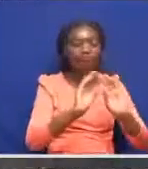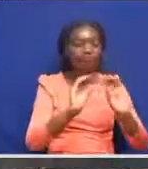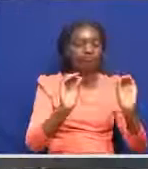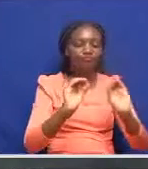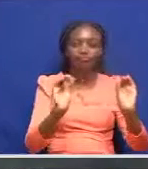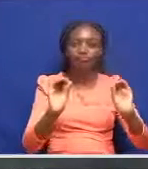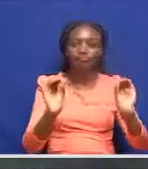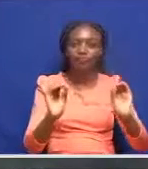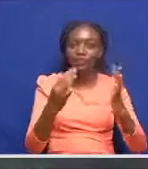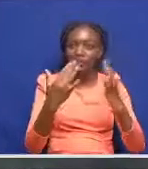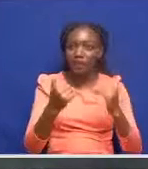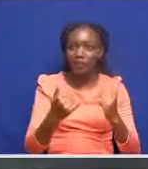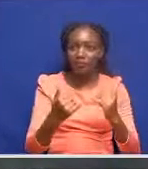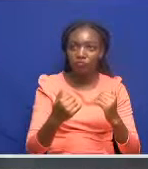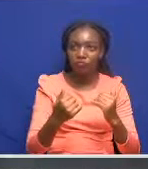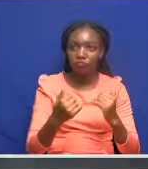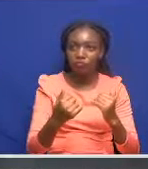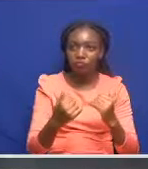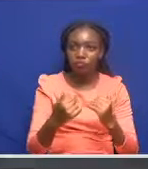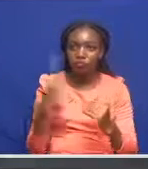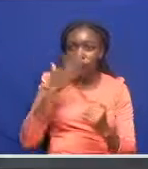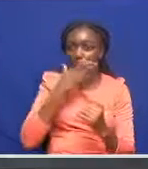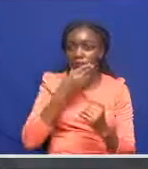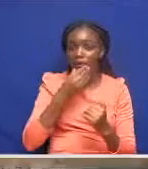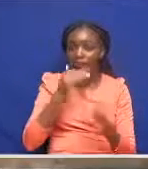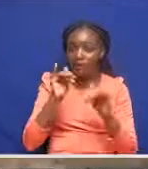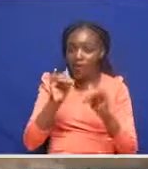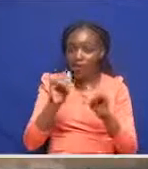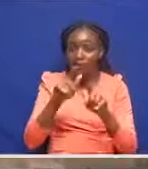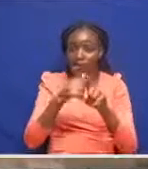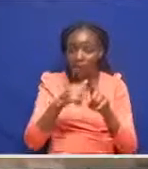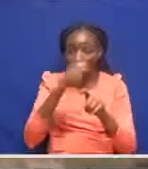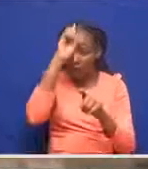who is now 70, hails from Kapsabet in Nandi County.